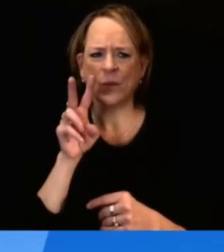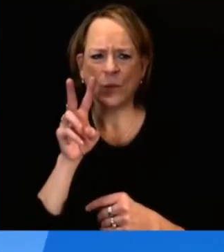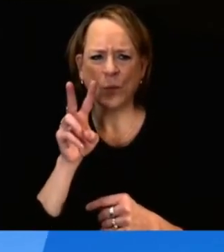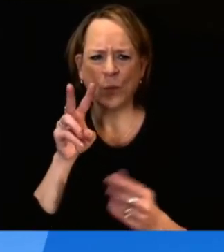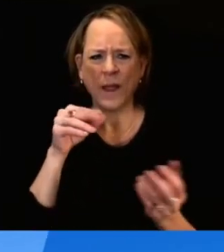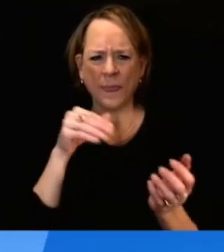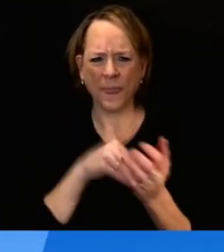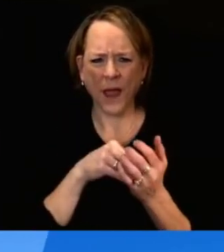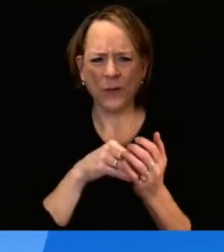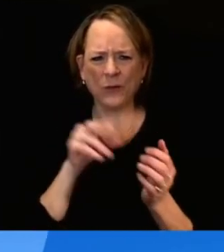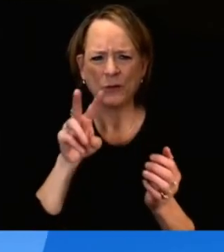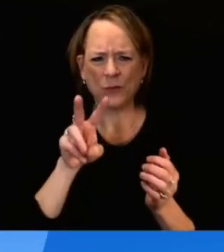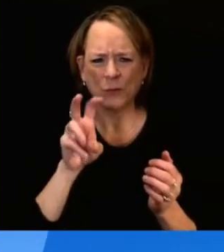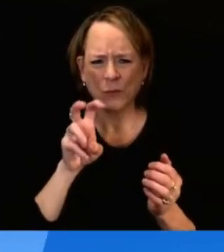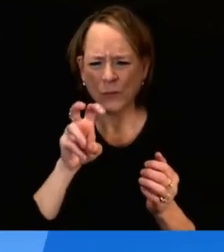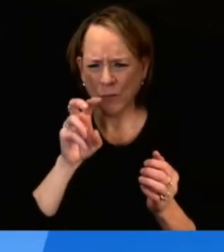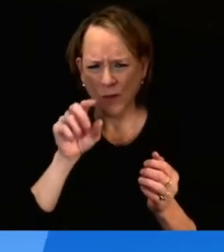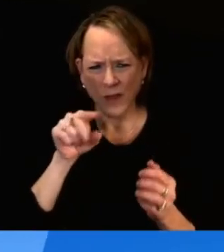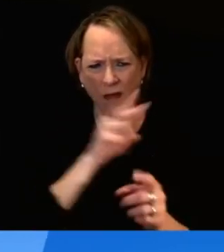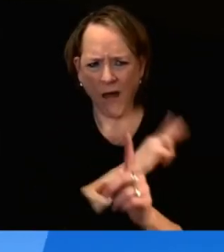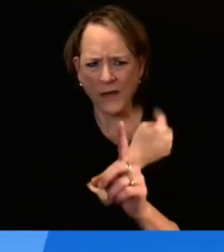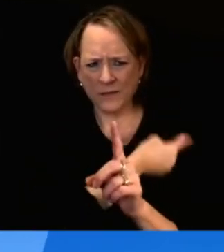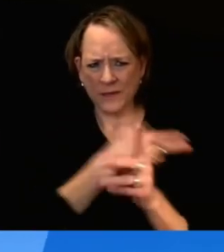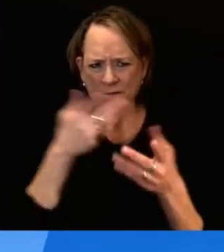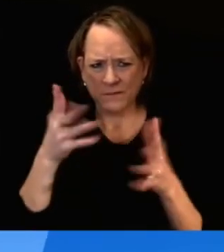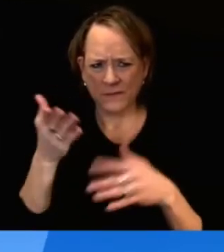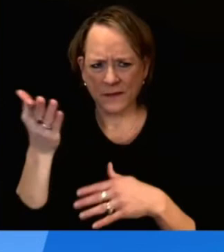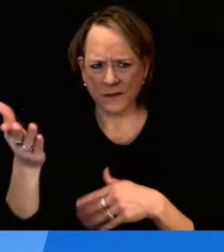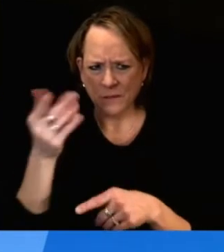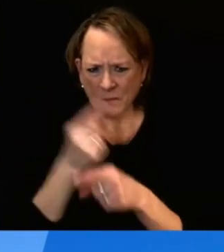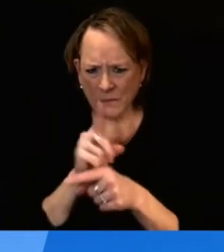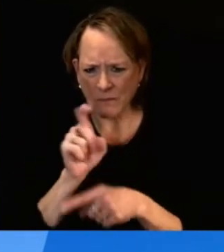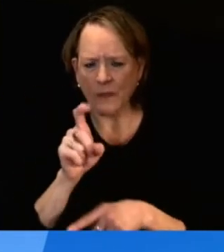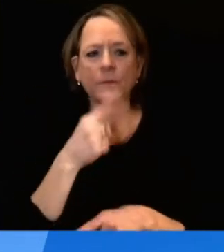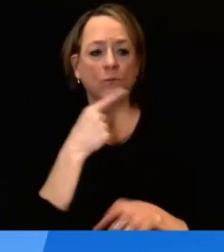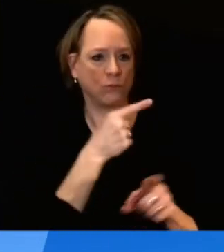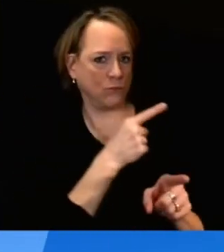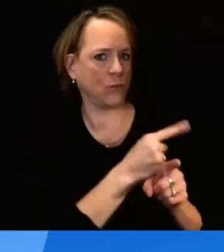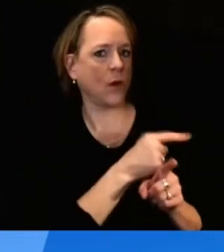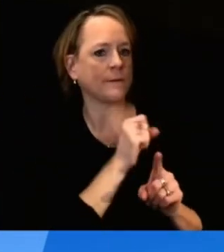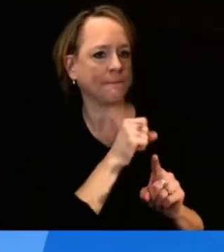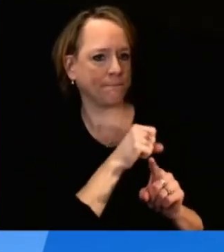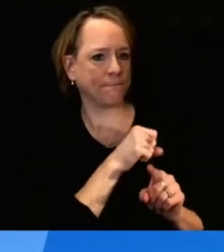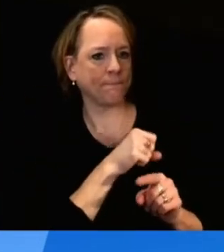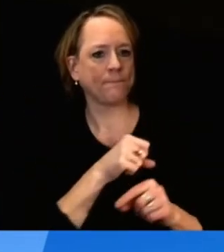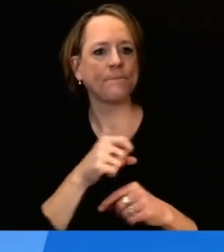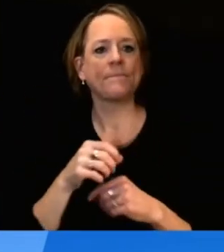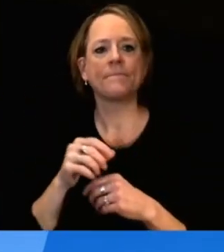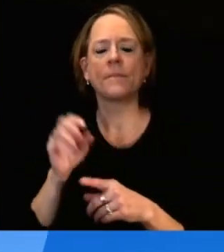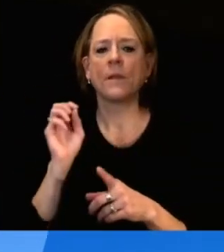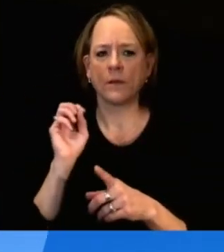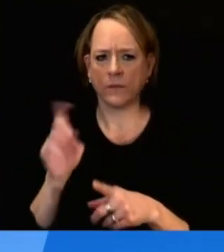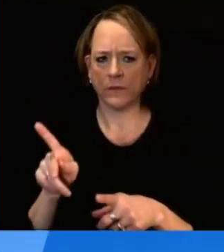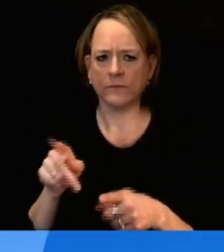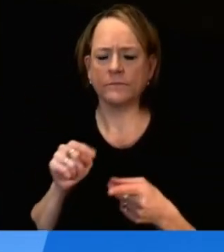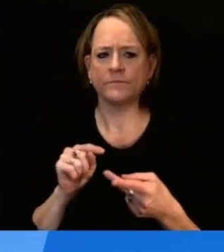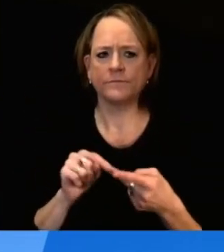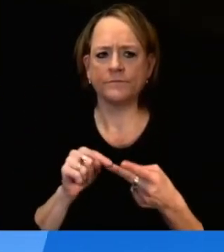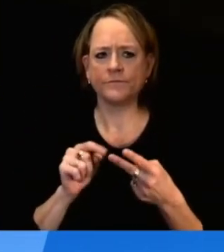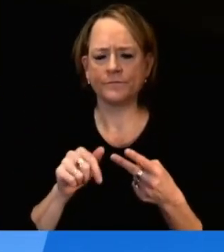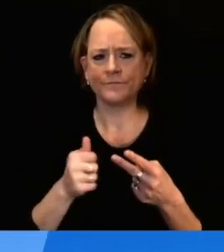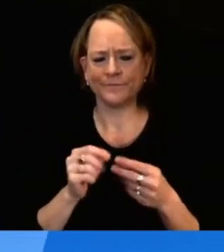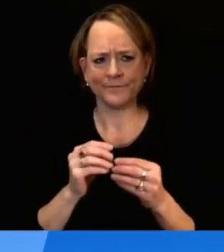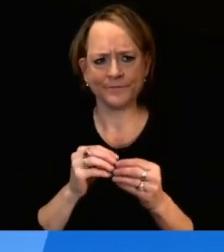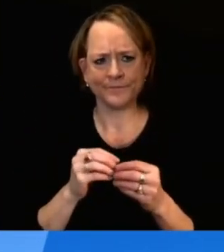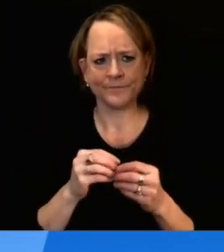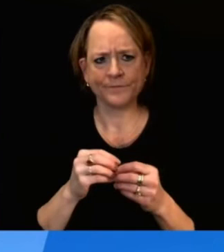correct? Yes, that's correct, Todd. Okay. There's a lot of experts are now saying we need